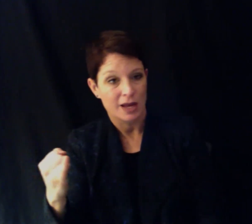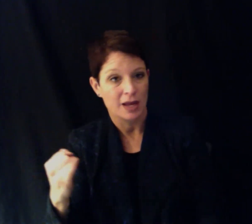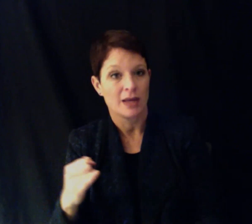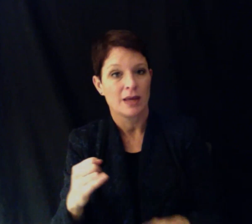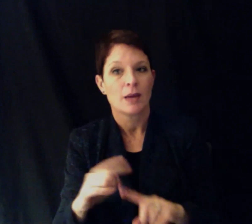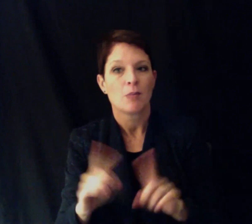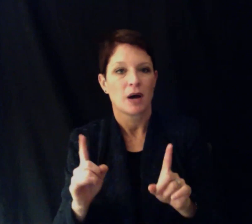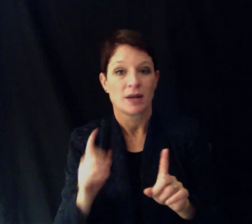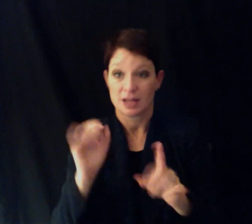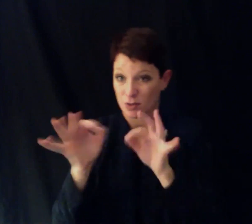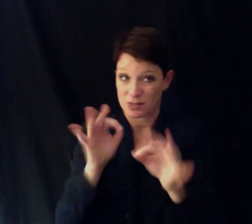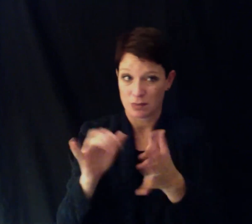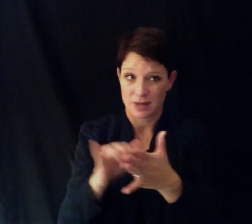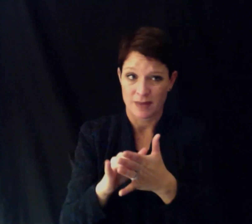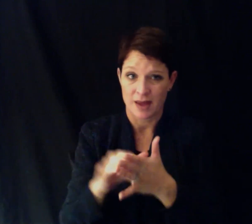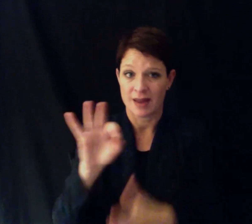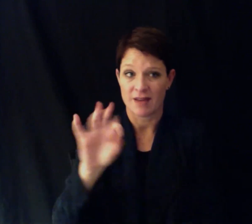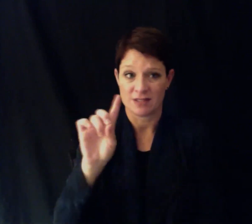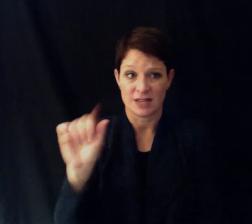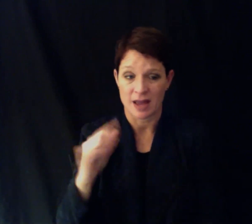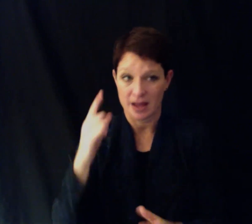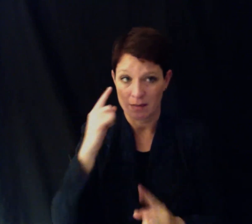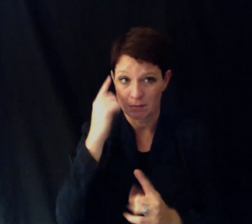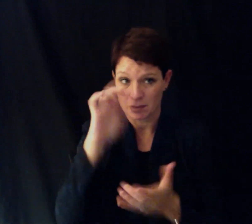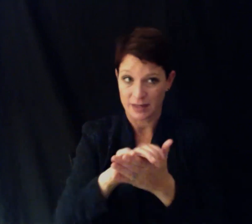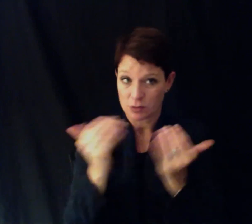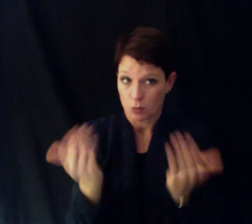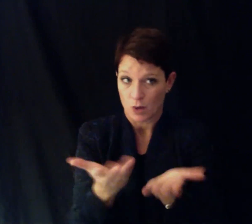yeah, you can talk a little bit about where the FDA is in that process.